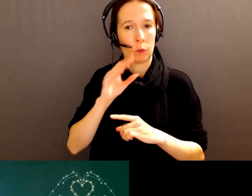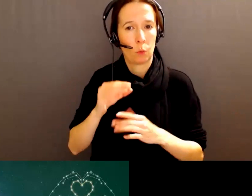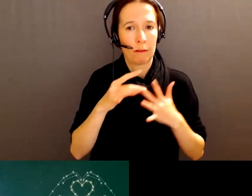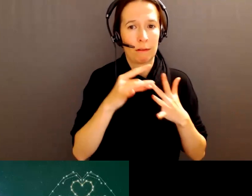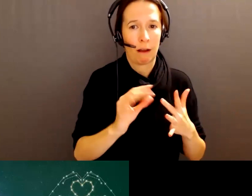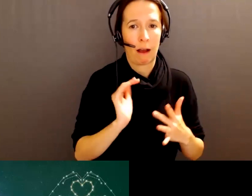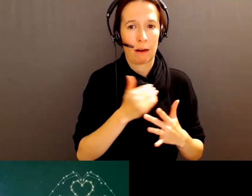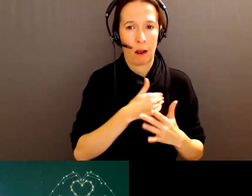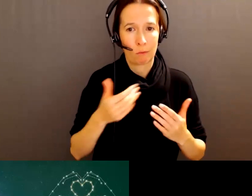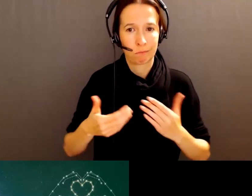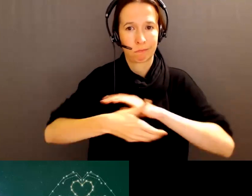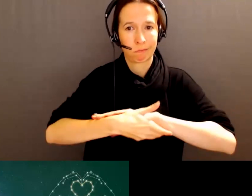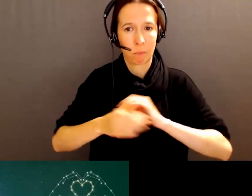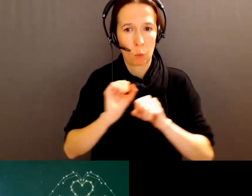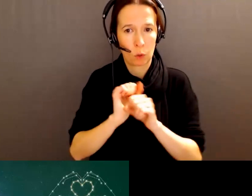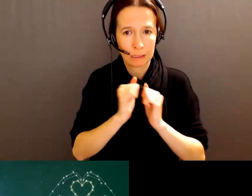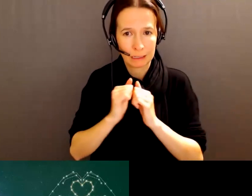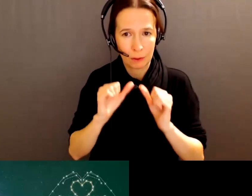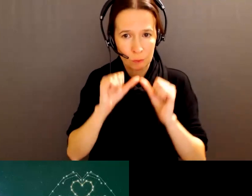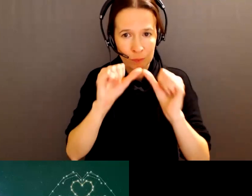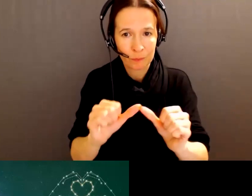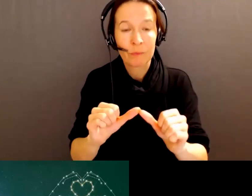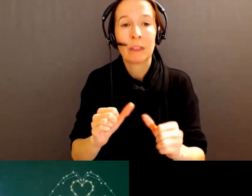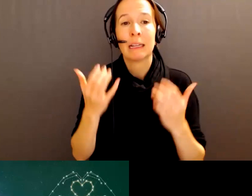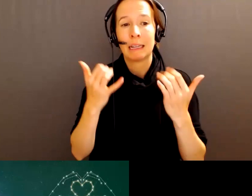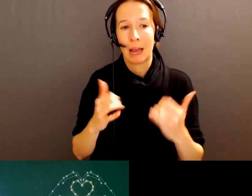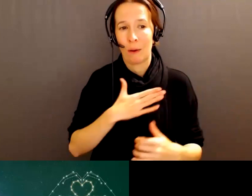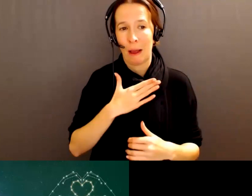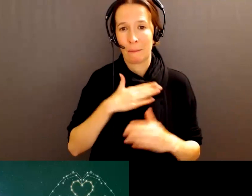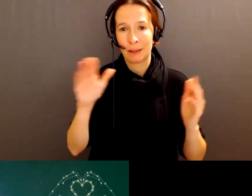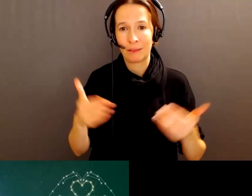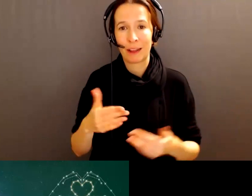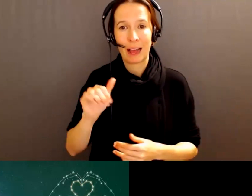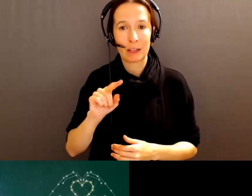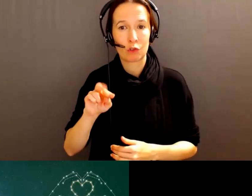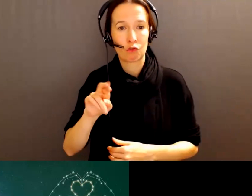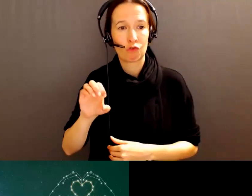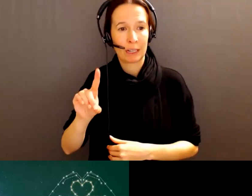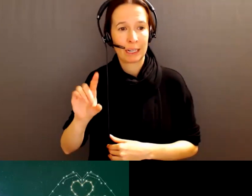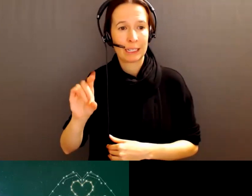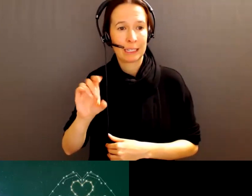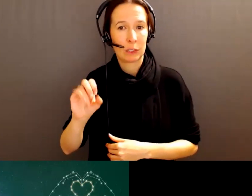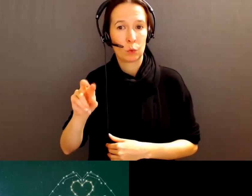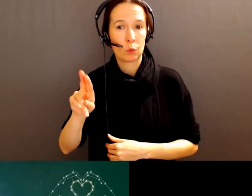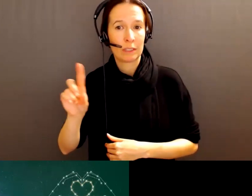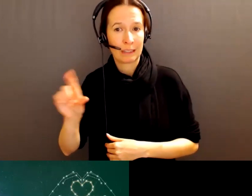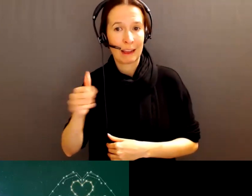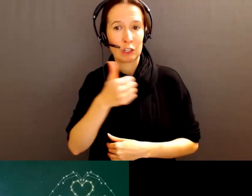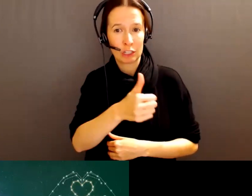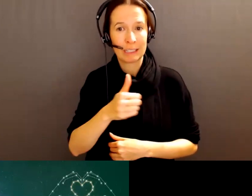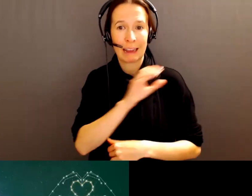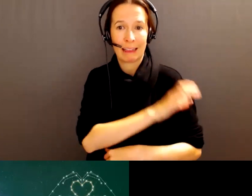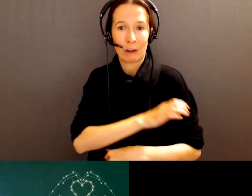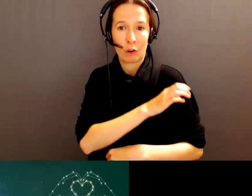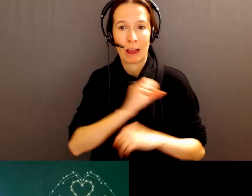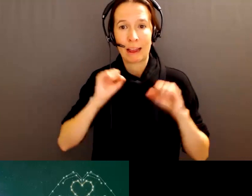the pleasure of introducing our next presenter, Astrid de Souza. Astrid is a clinical exercise physiologist in